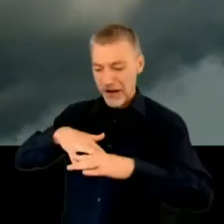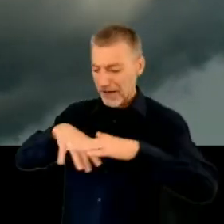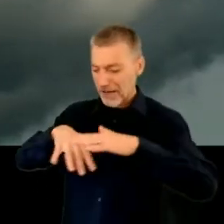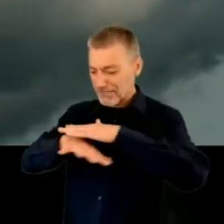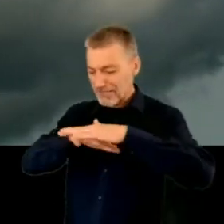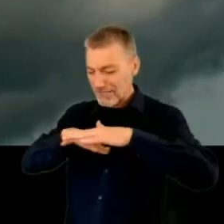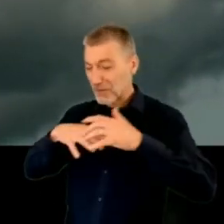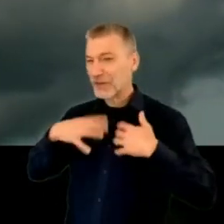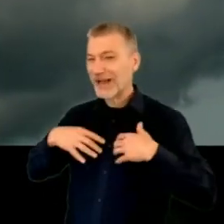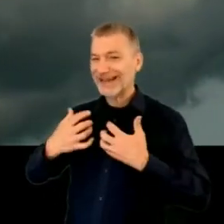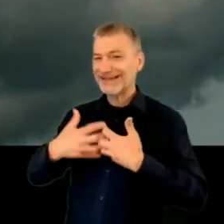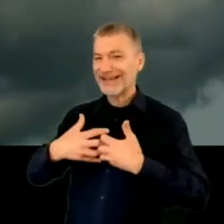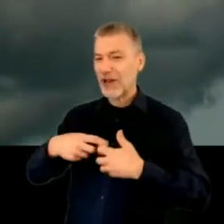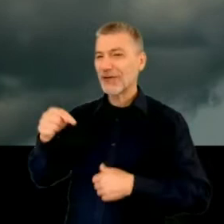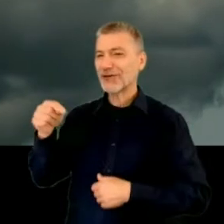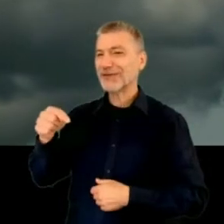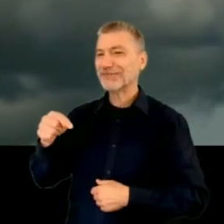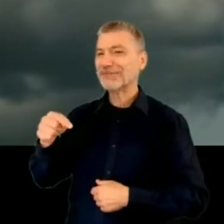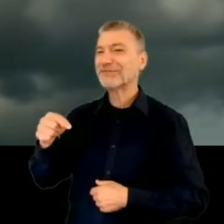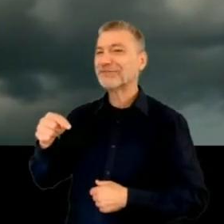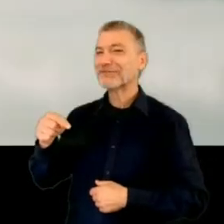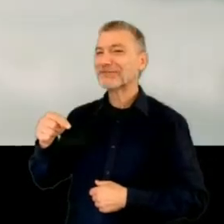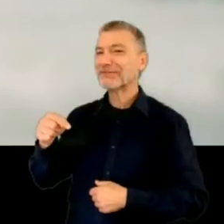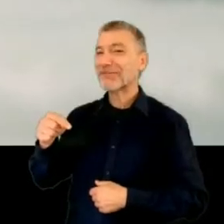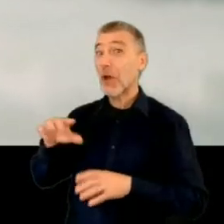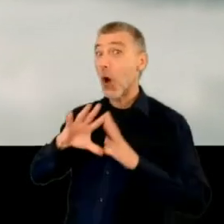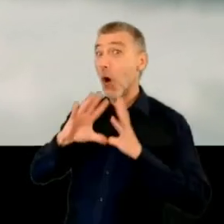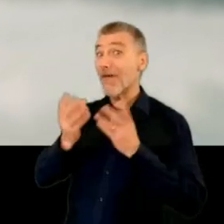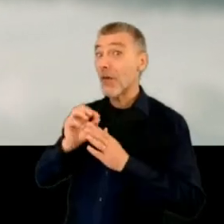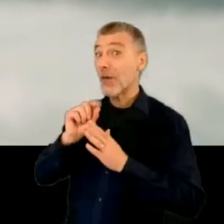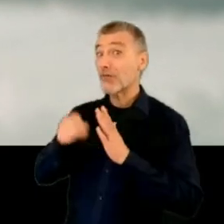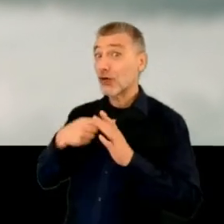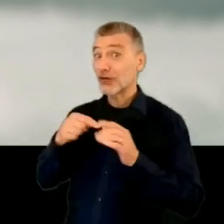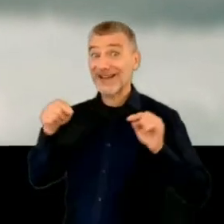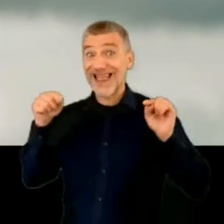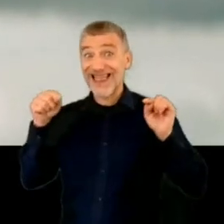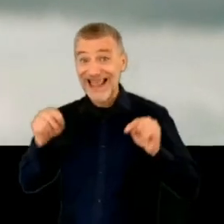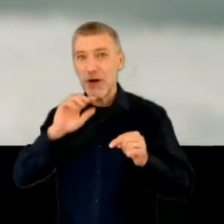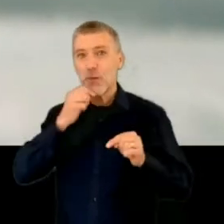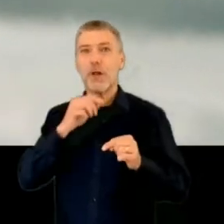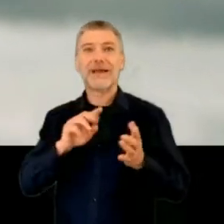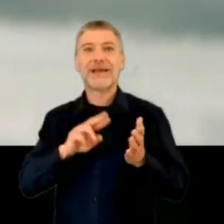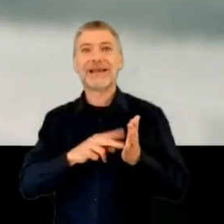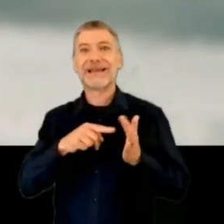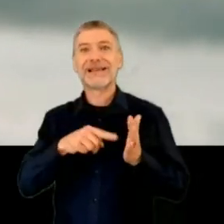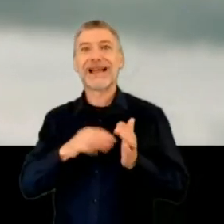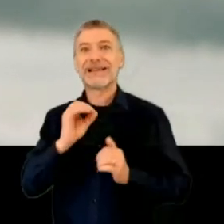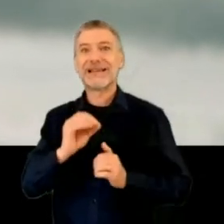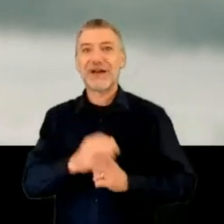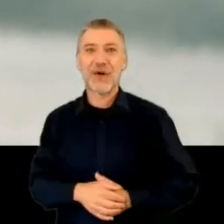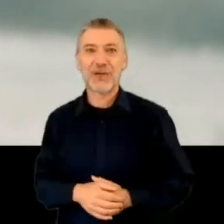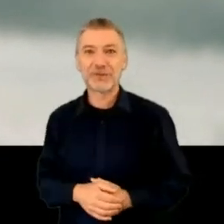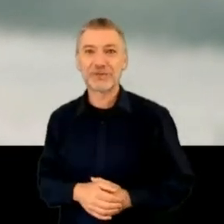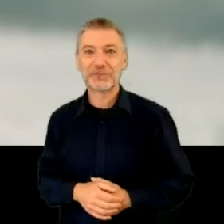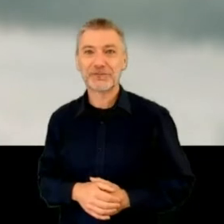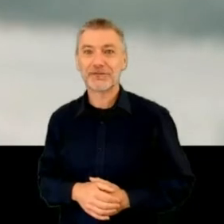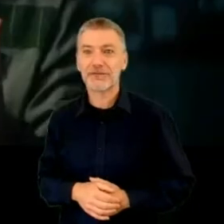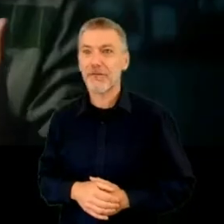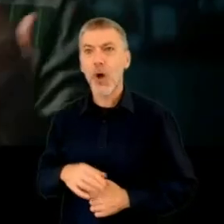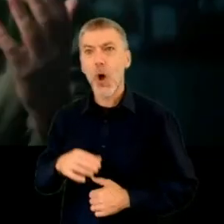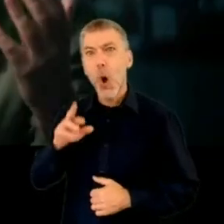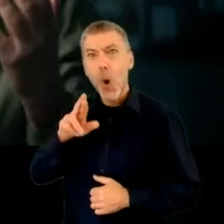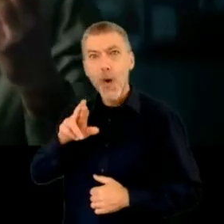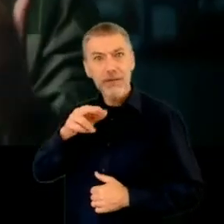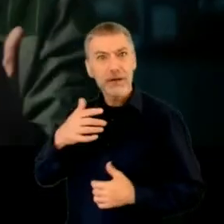And we're really proud that actually our project overall is going to be net carbon neutral. It's about inspiring a generation of people and